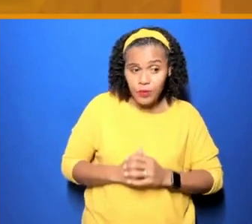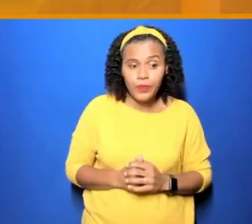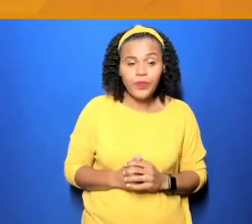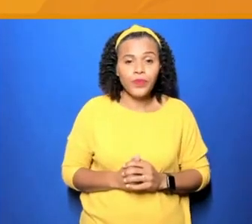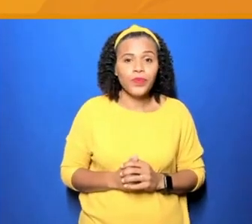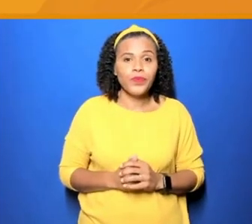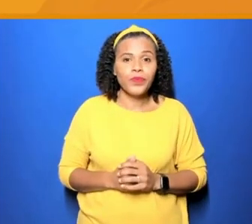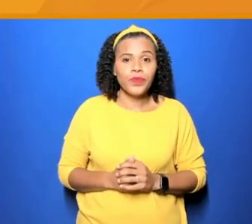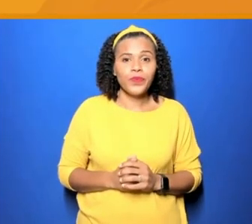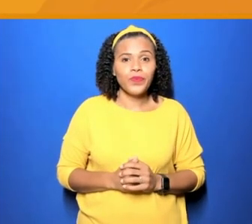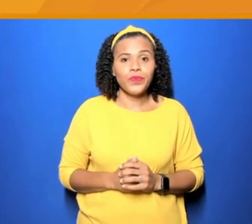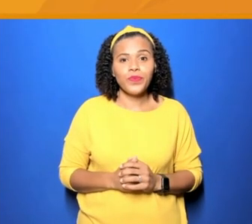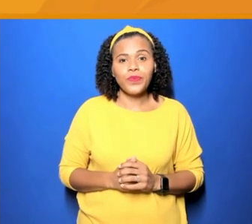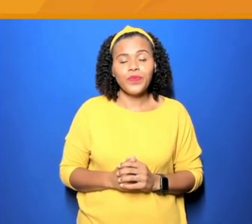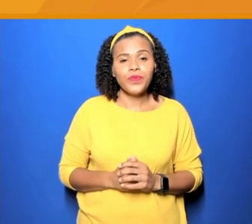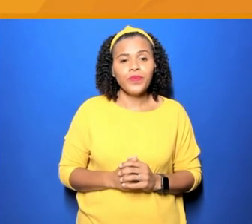now.